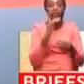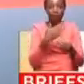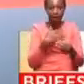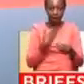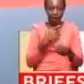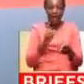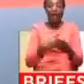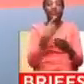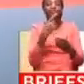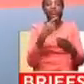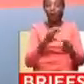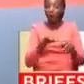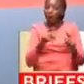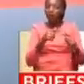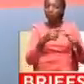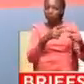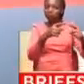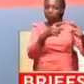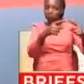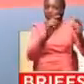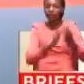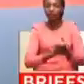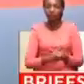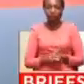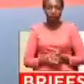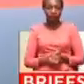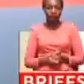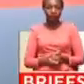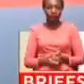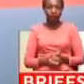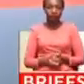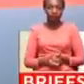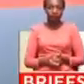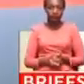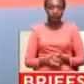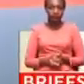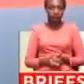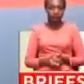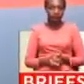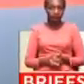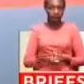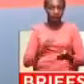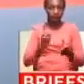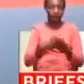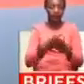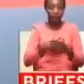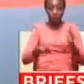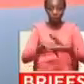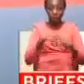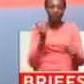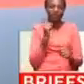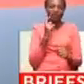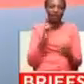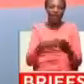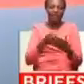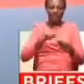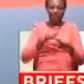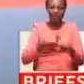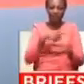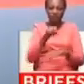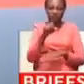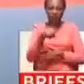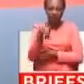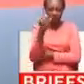go ahead, you know. So I used that excuse to buy some time. And then I got out of that shop. And when I was walking out, I was